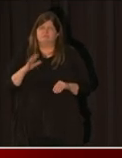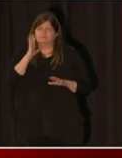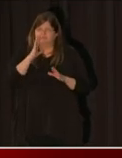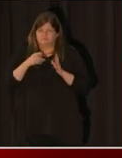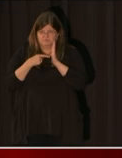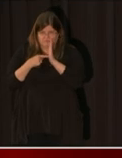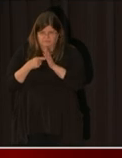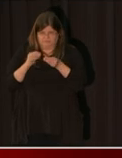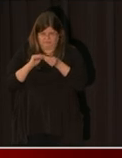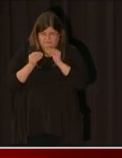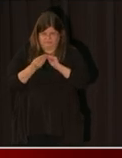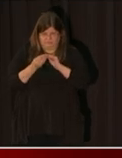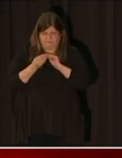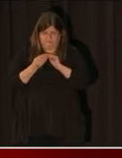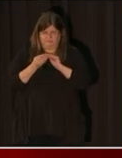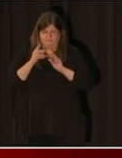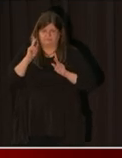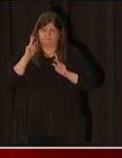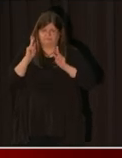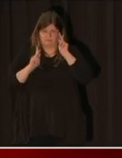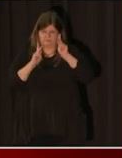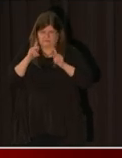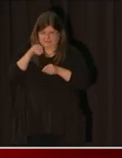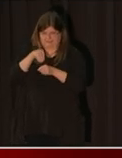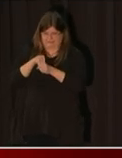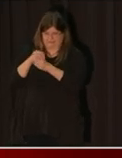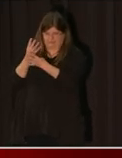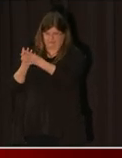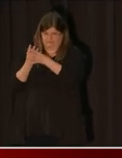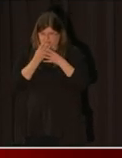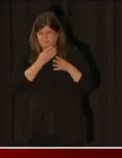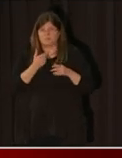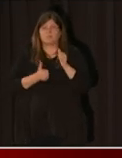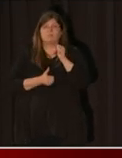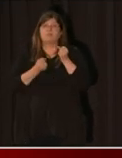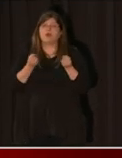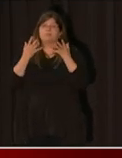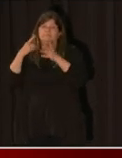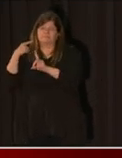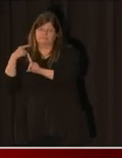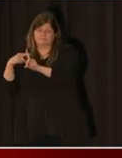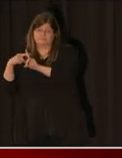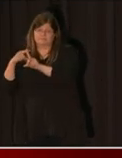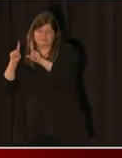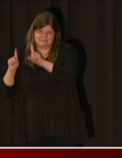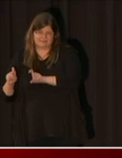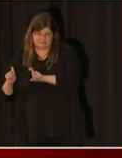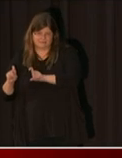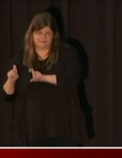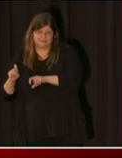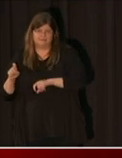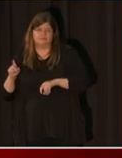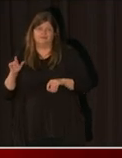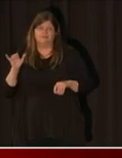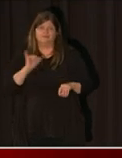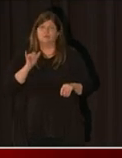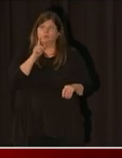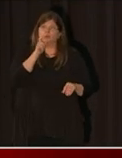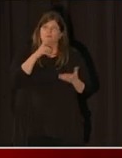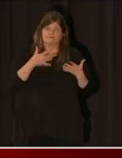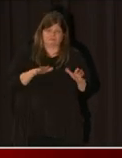tested positive and recovered and any loss of life reported from our facilities,